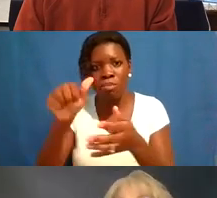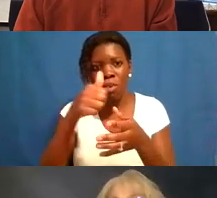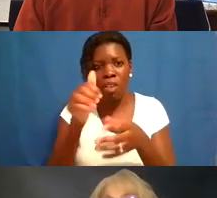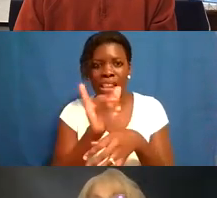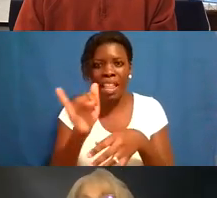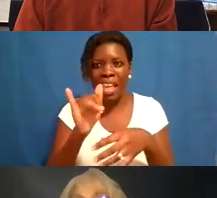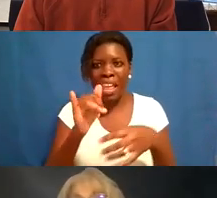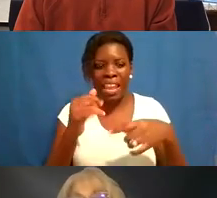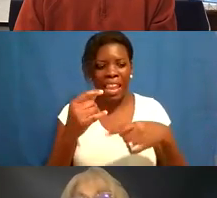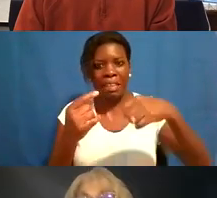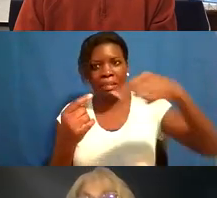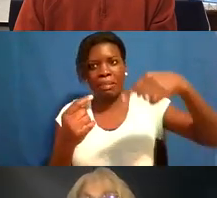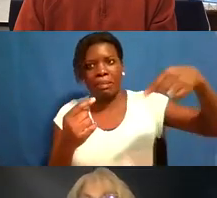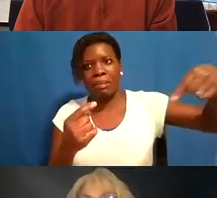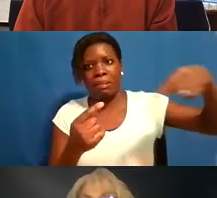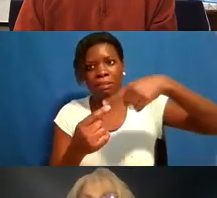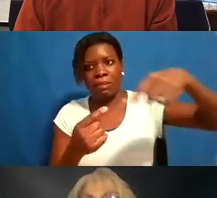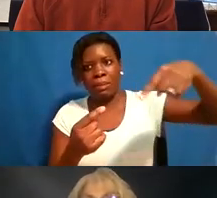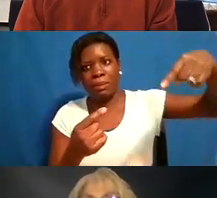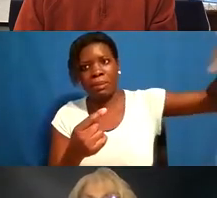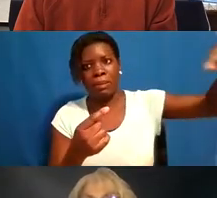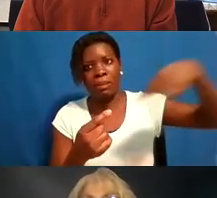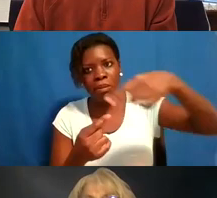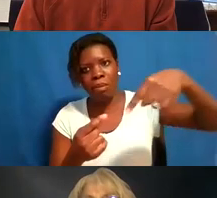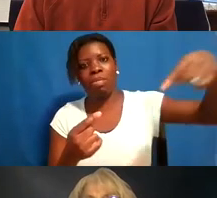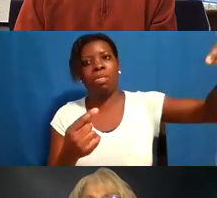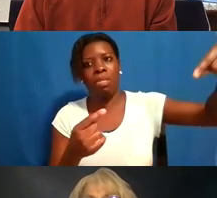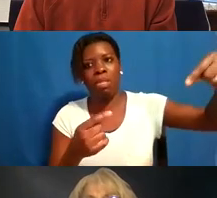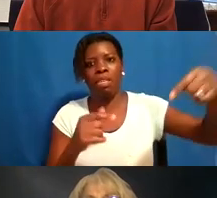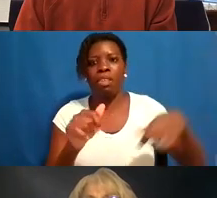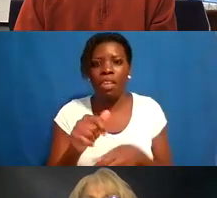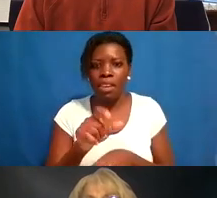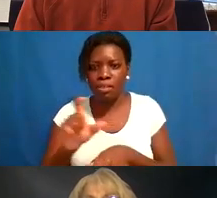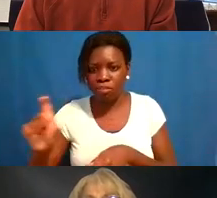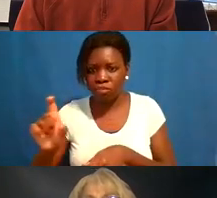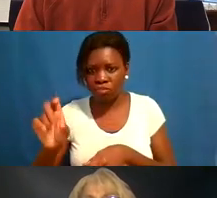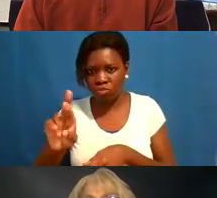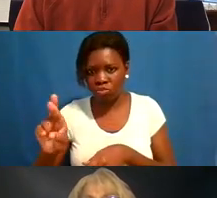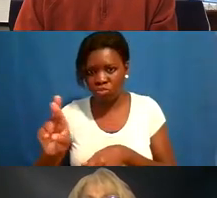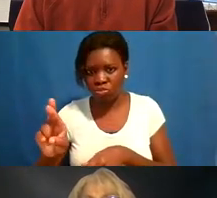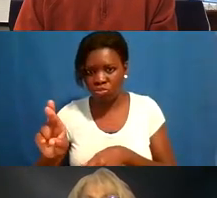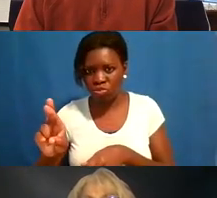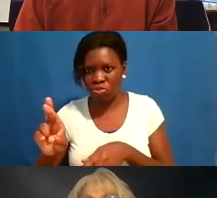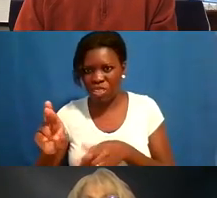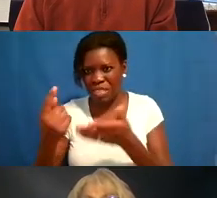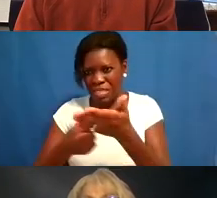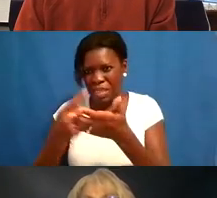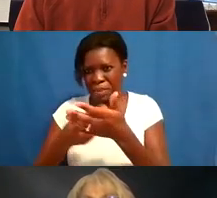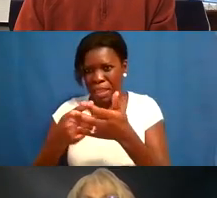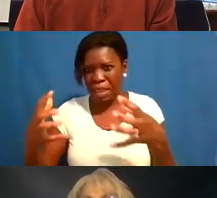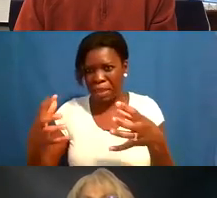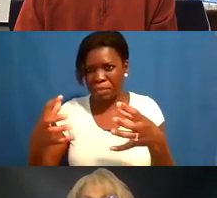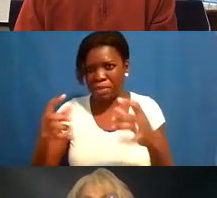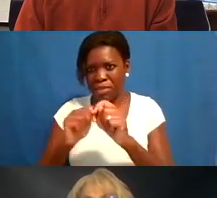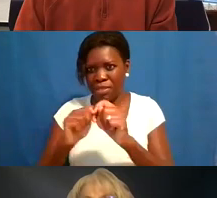and the whole bacterium spins as it goes through the liquid. And then finally on the bottom slide, sometimes they team up and they